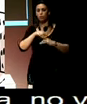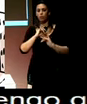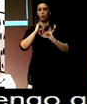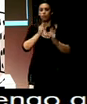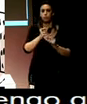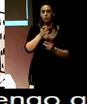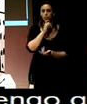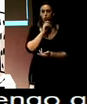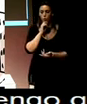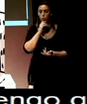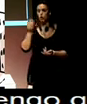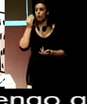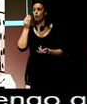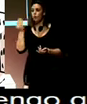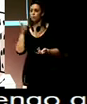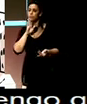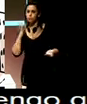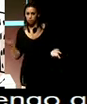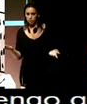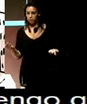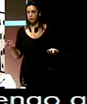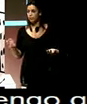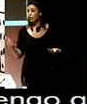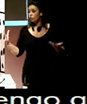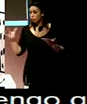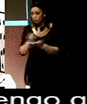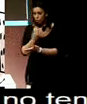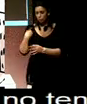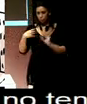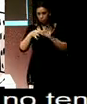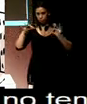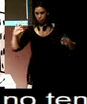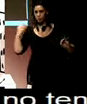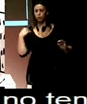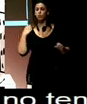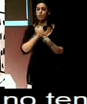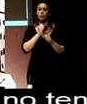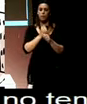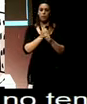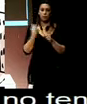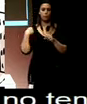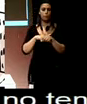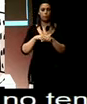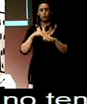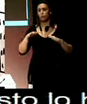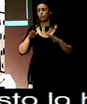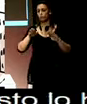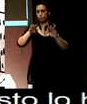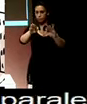We have to take into account accommodation, transport, restaurants, and we have been working on it on